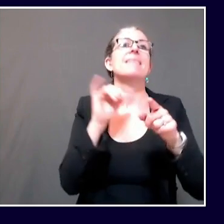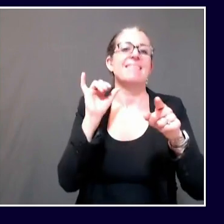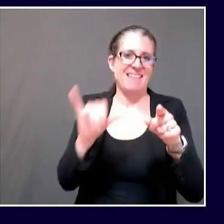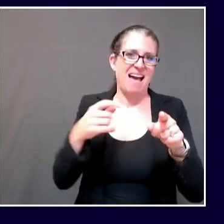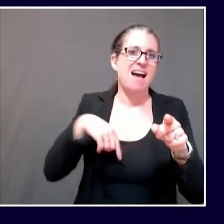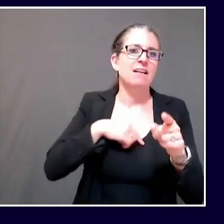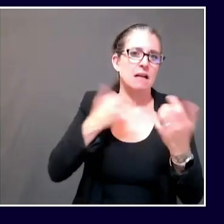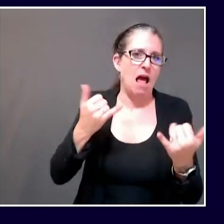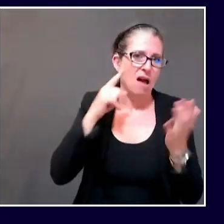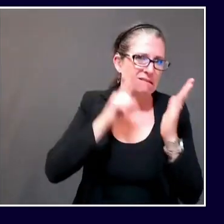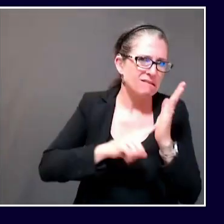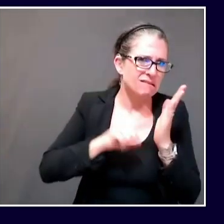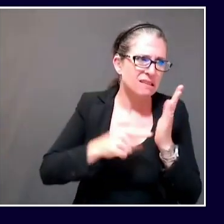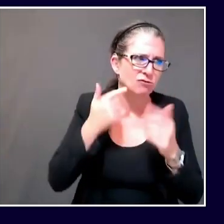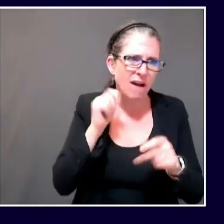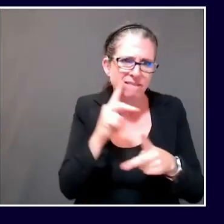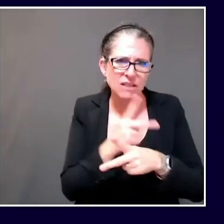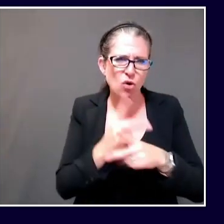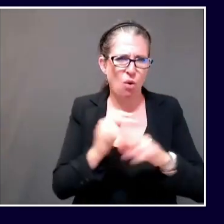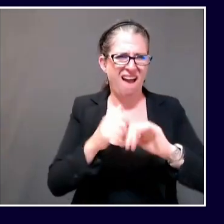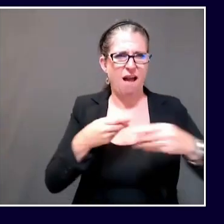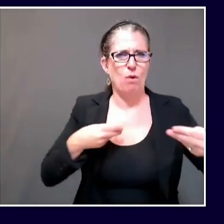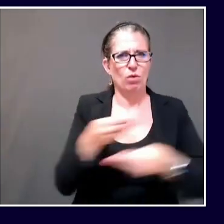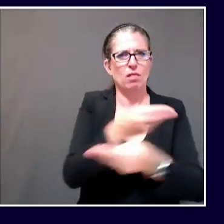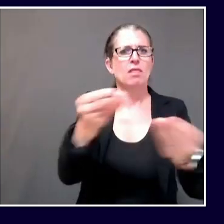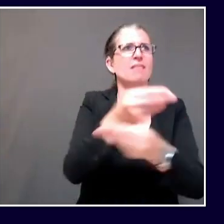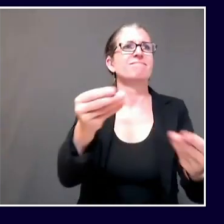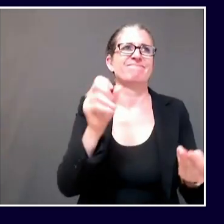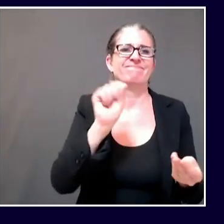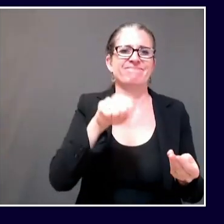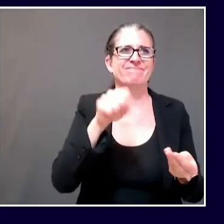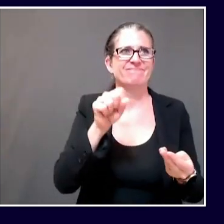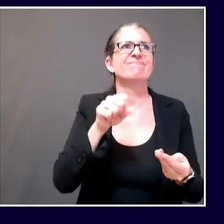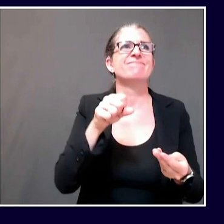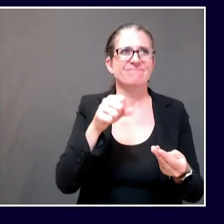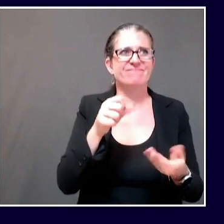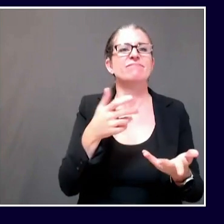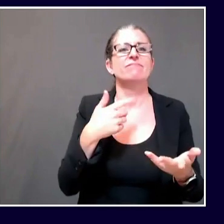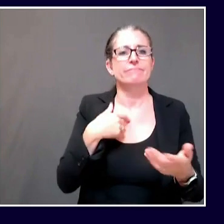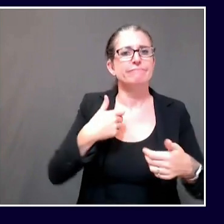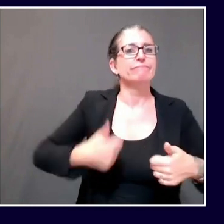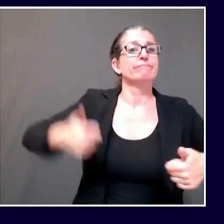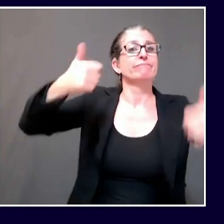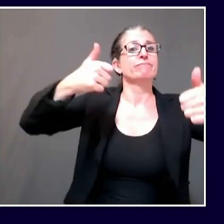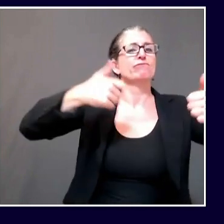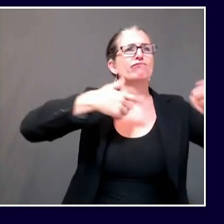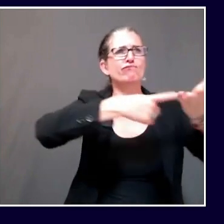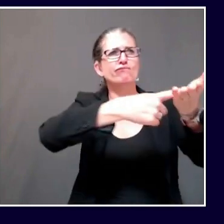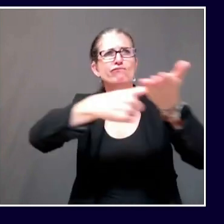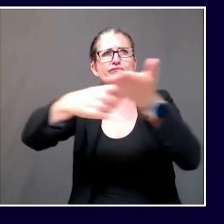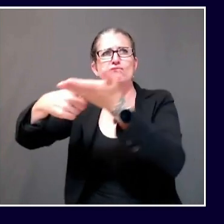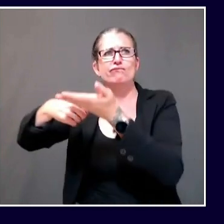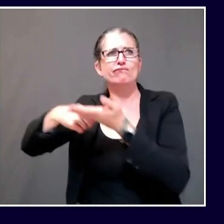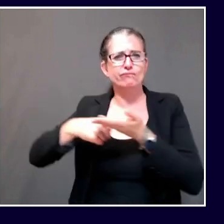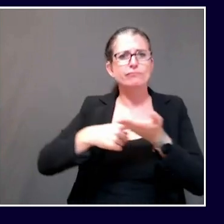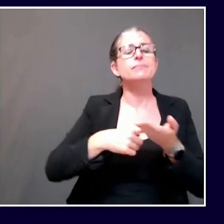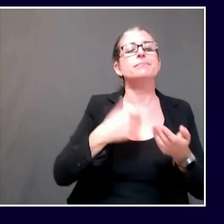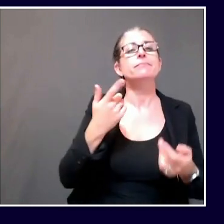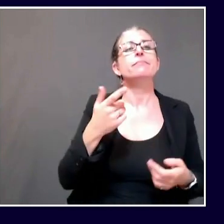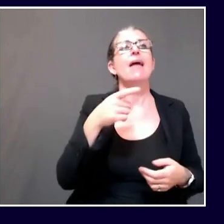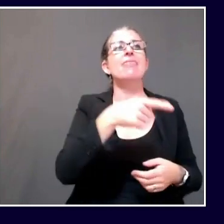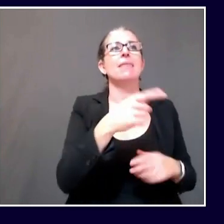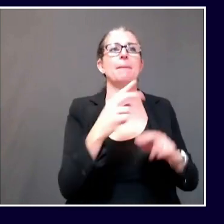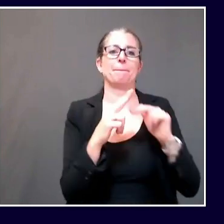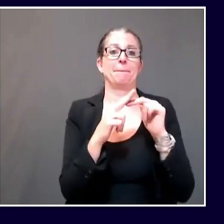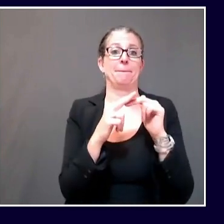the officials at the jail and at the county building to try to determine both whether that individual was wearing a face covering or mask,